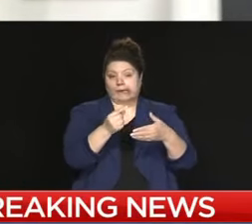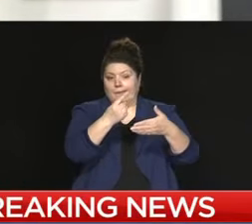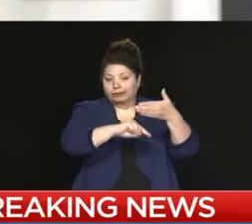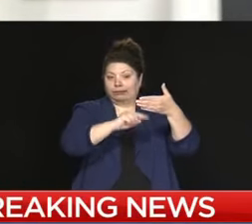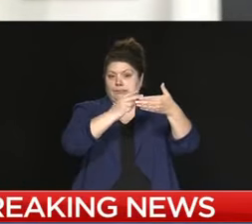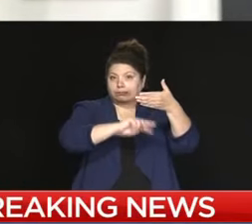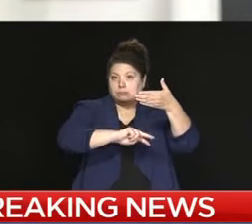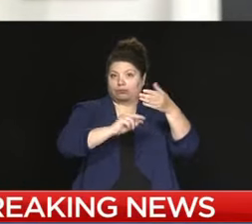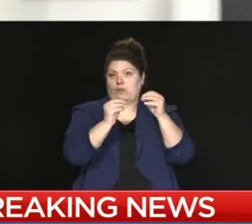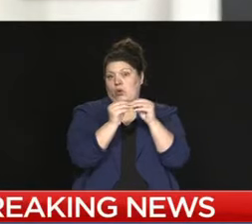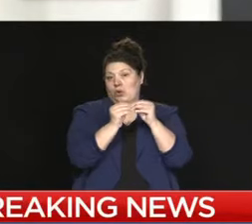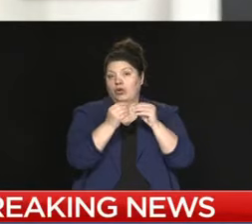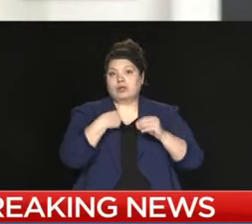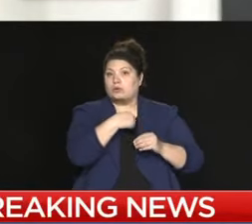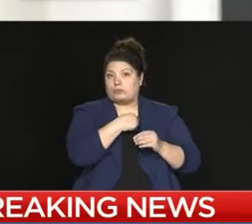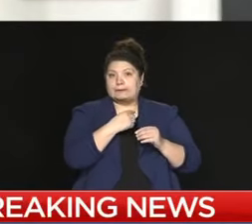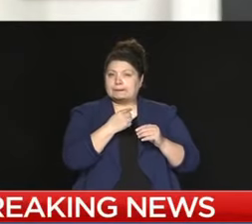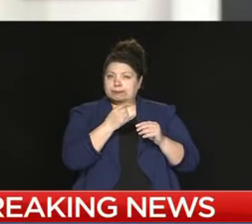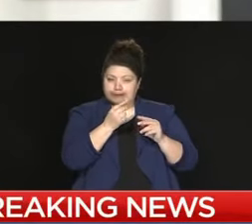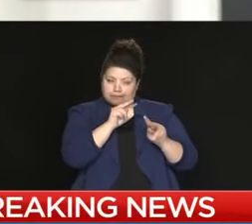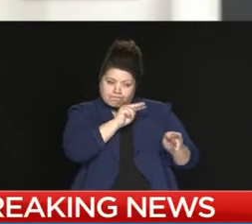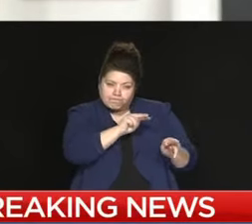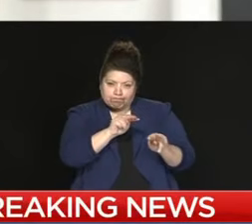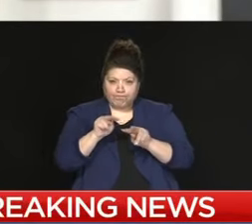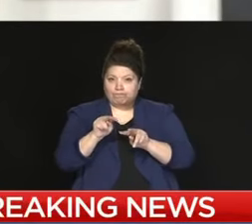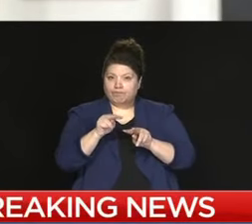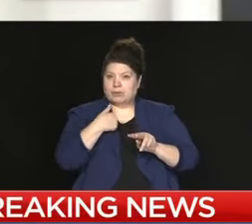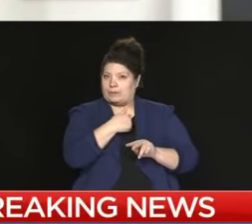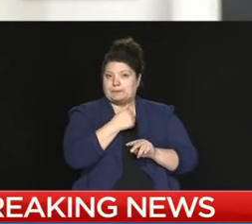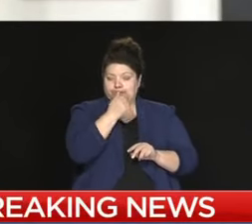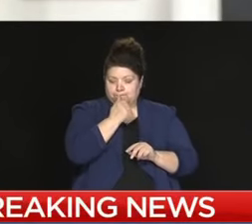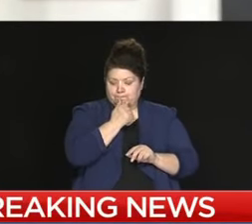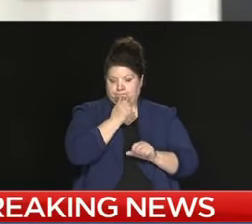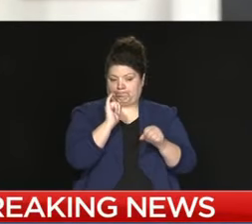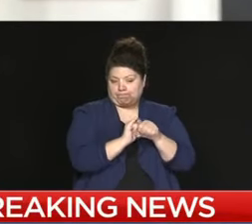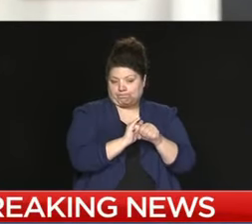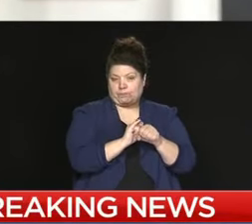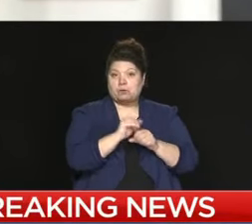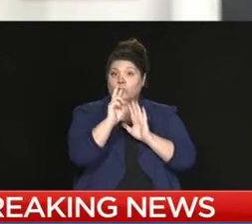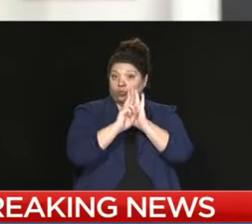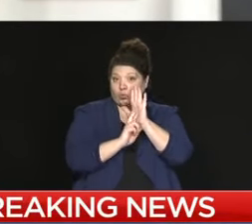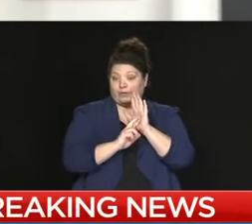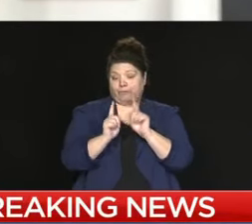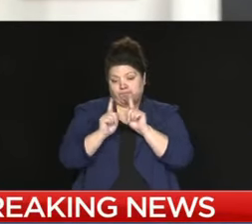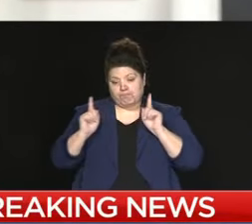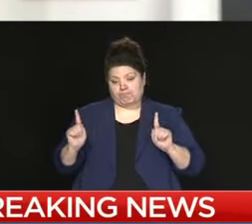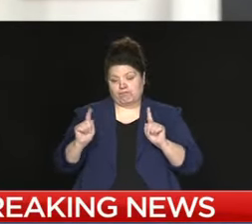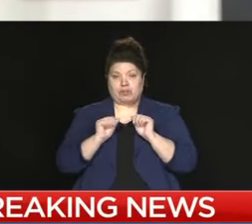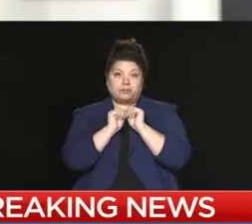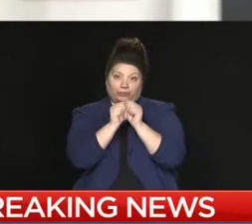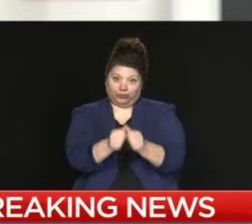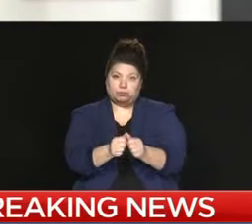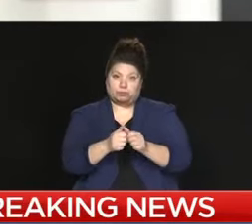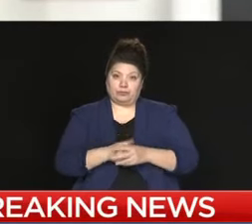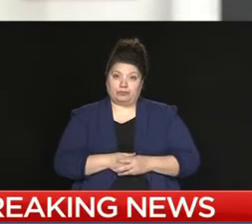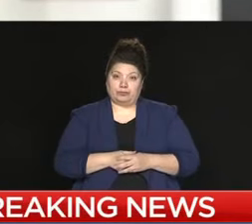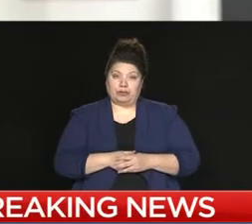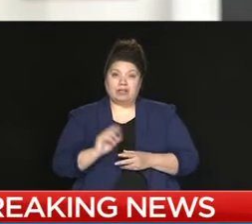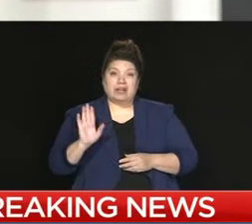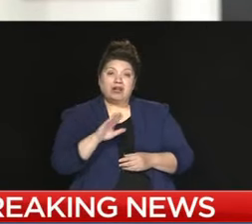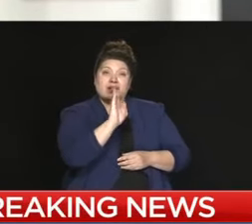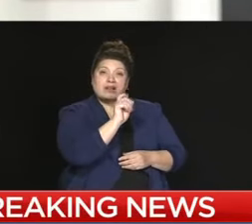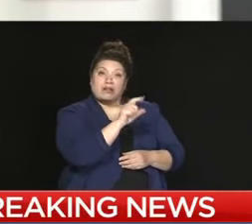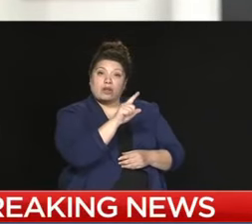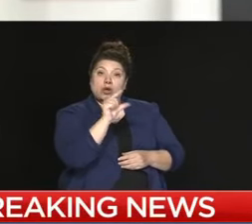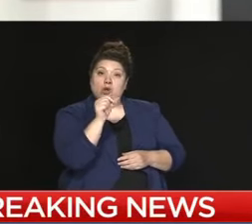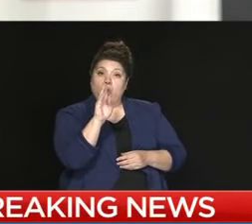we remain extremely vigilant and we keep up with the social distancing rules. Brian Mullen, Global News. Prime